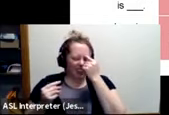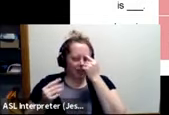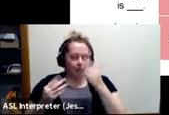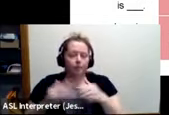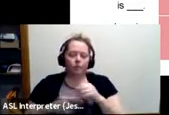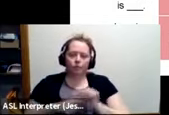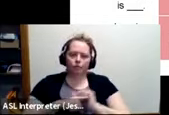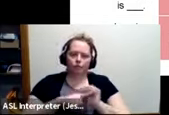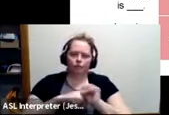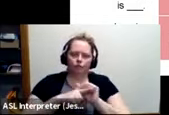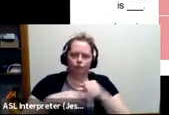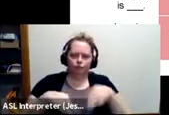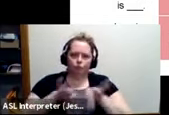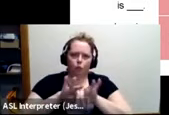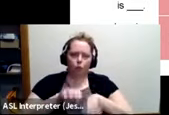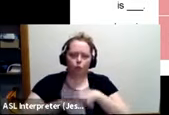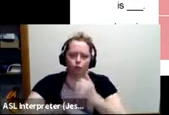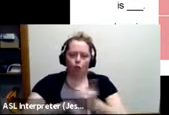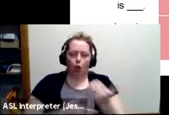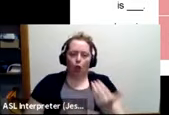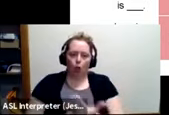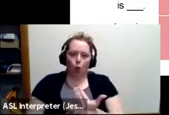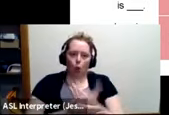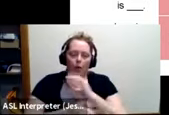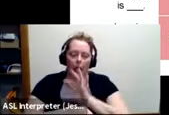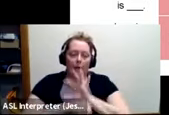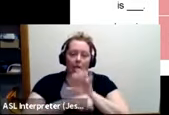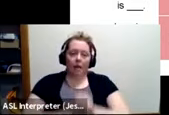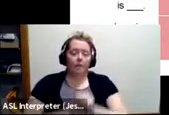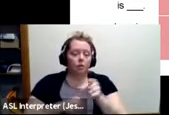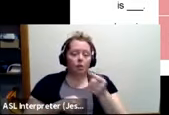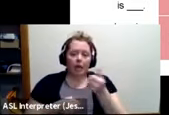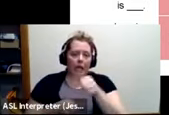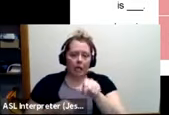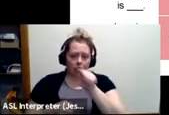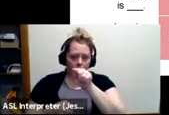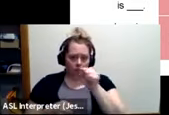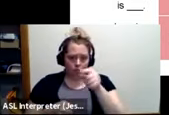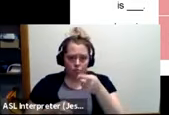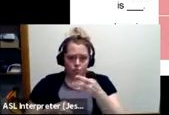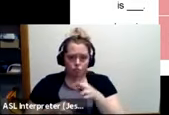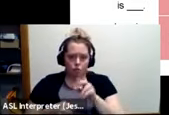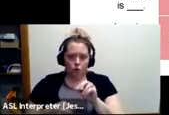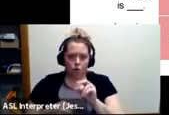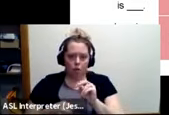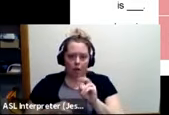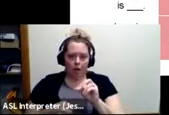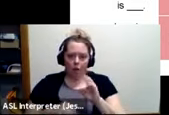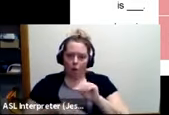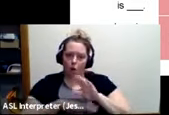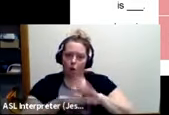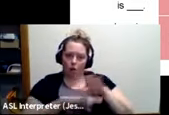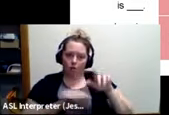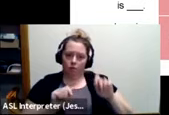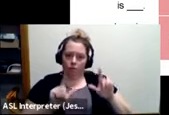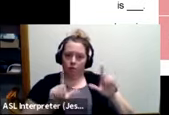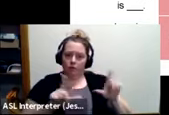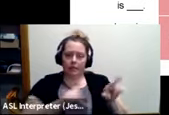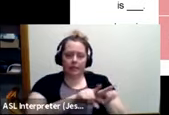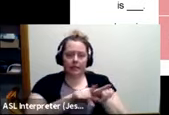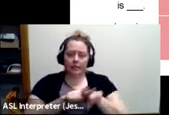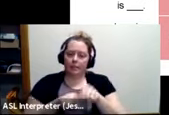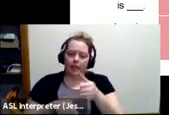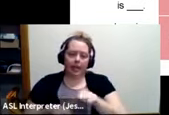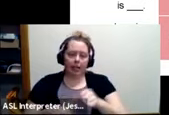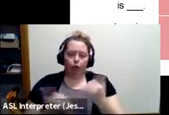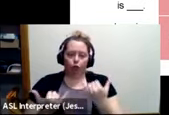important. So you would just use any of these pronouns the same way that you would a pronoun that you're familiar with. If it's I love him, or if it's I love her,